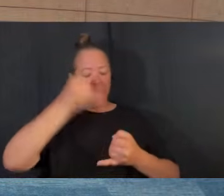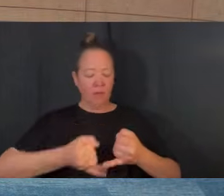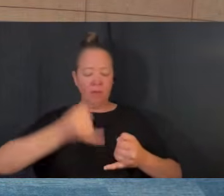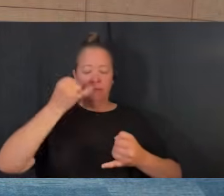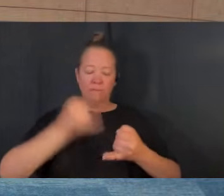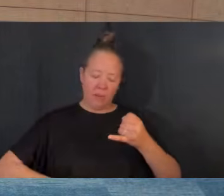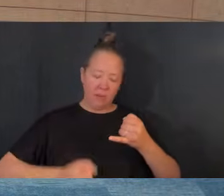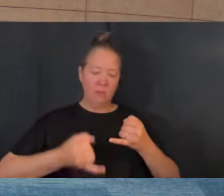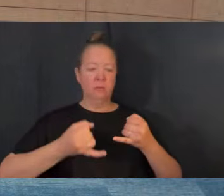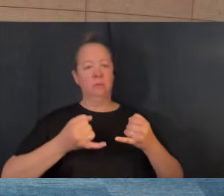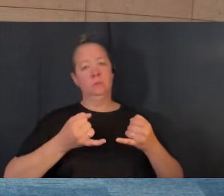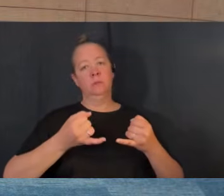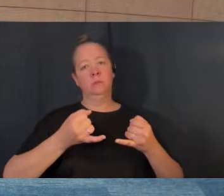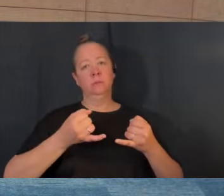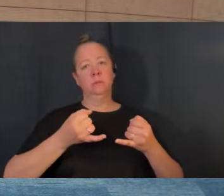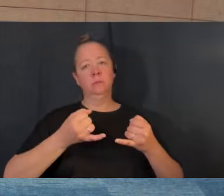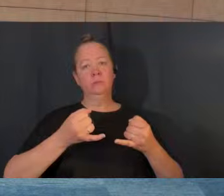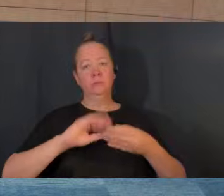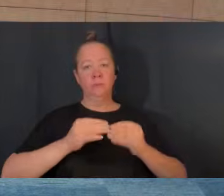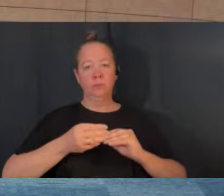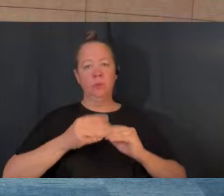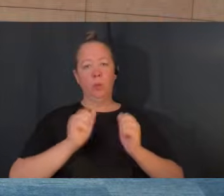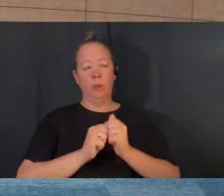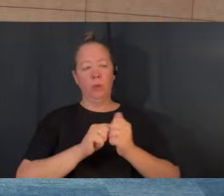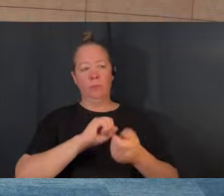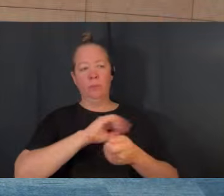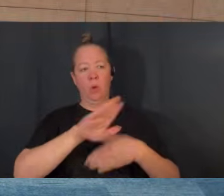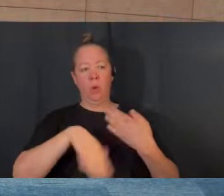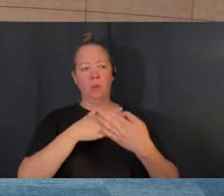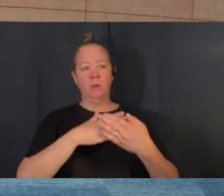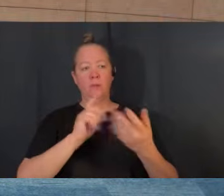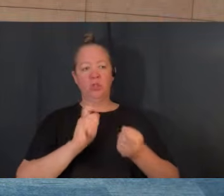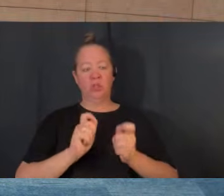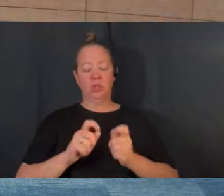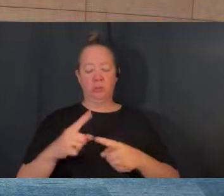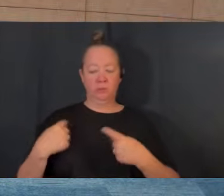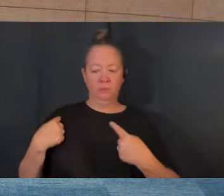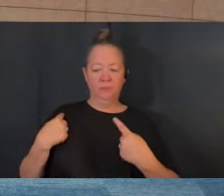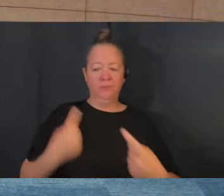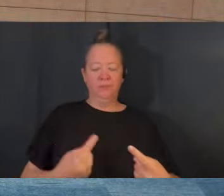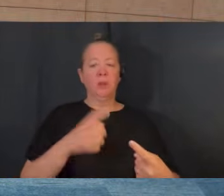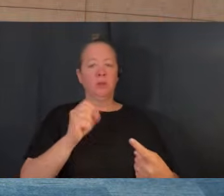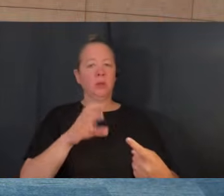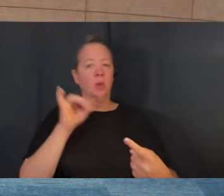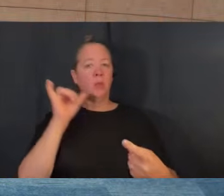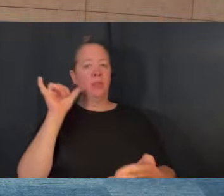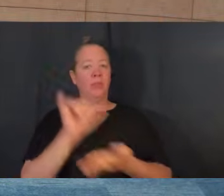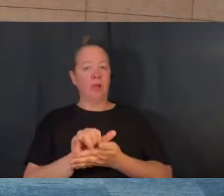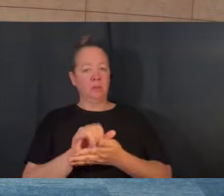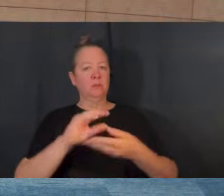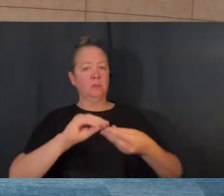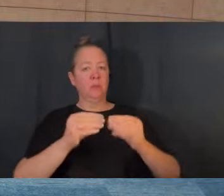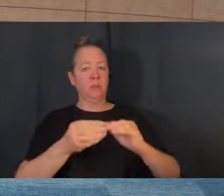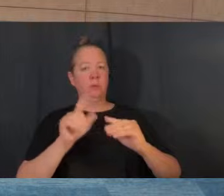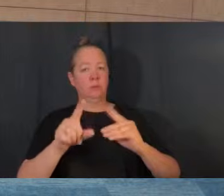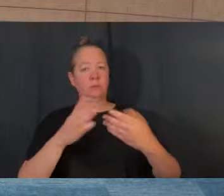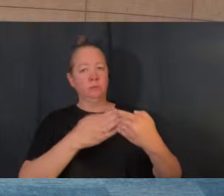changes. So that's going to have to be the number we're going with. Excellent. Okay.